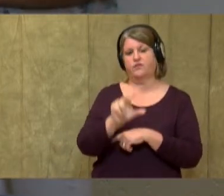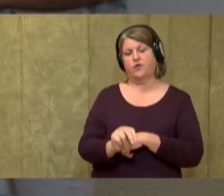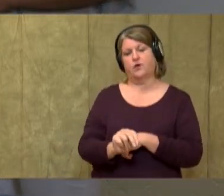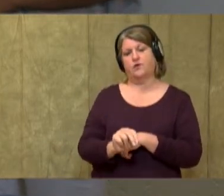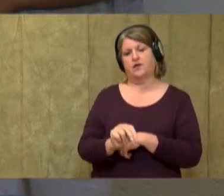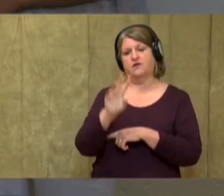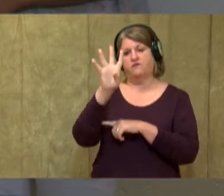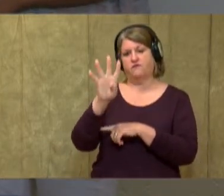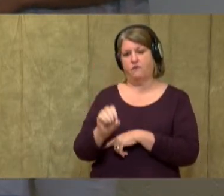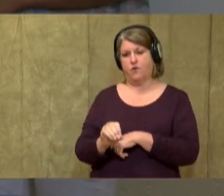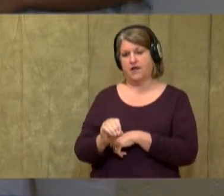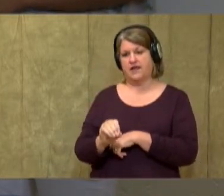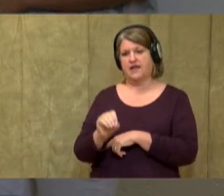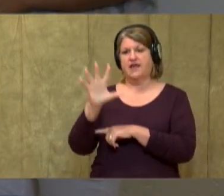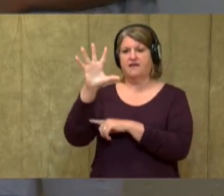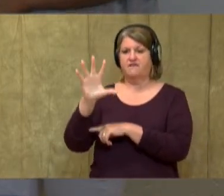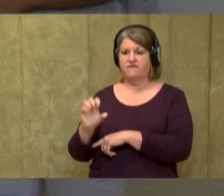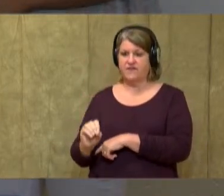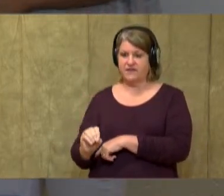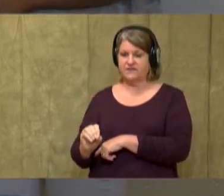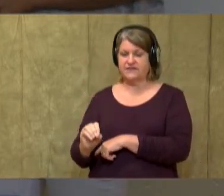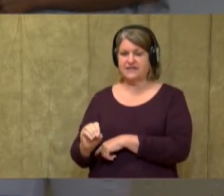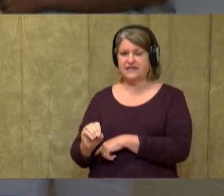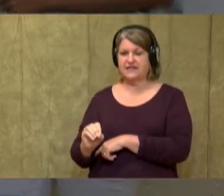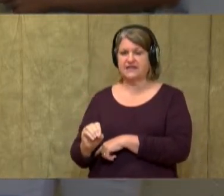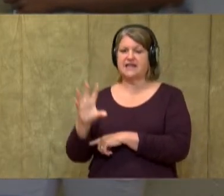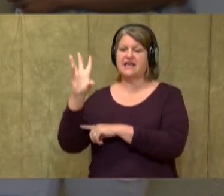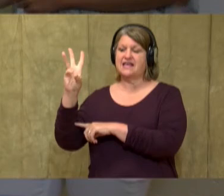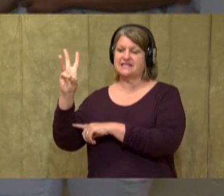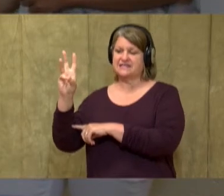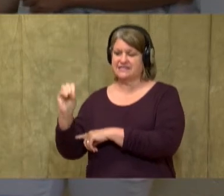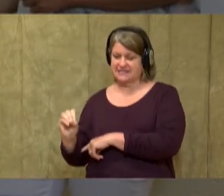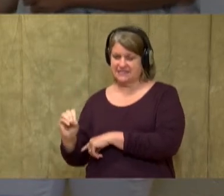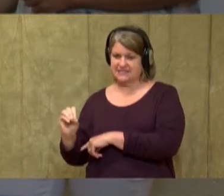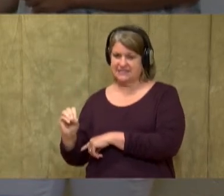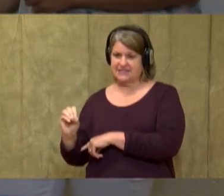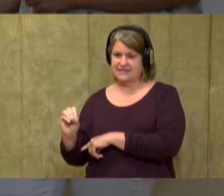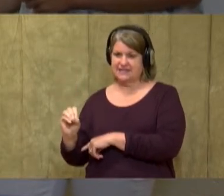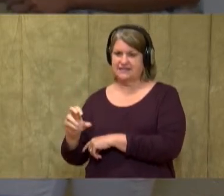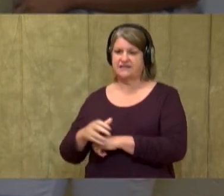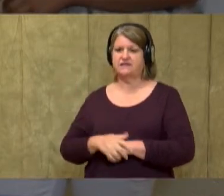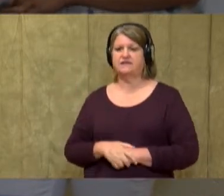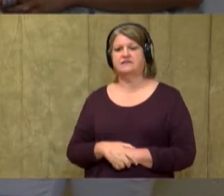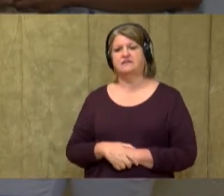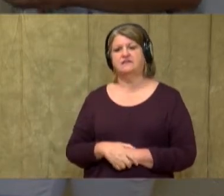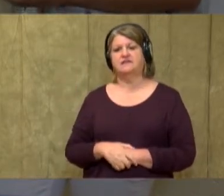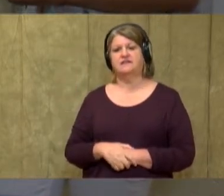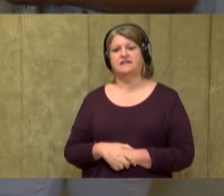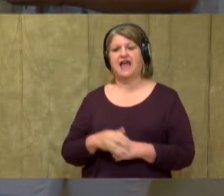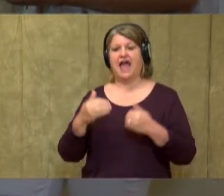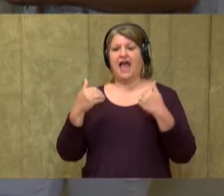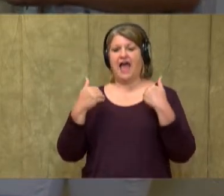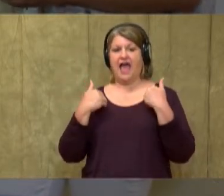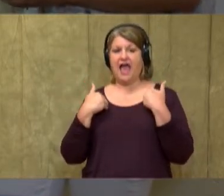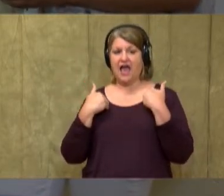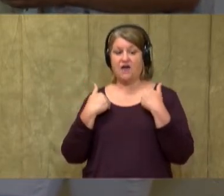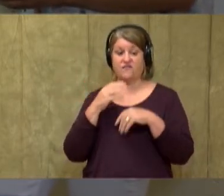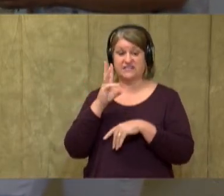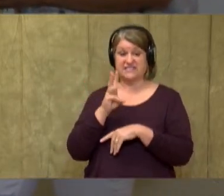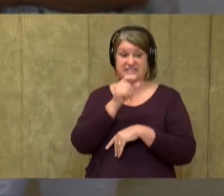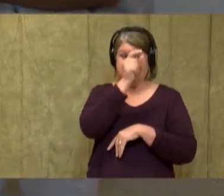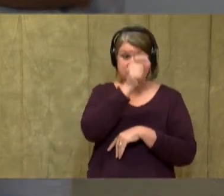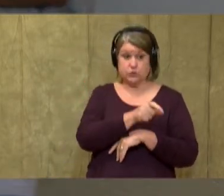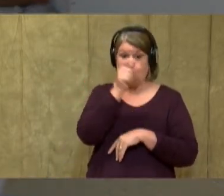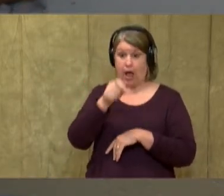30, 40, 50, 60. I had 6 rods,